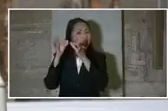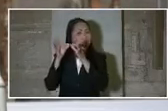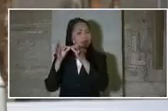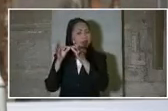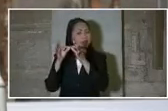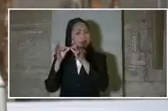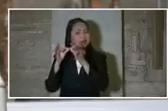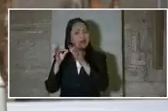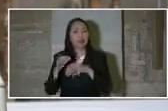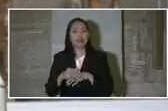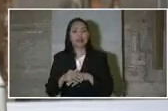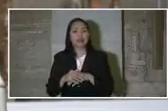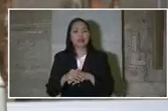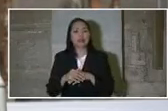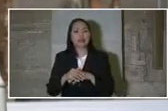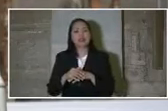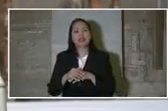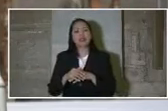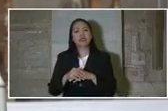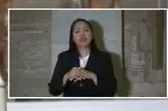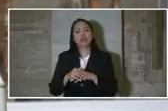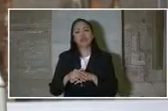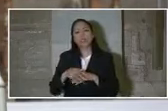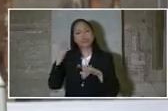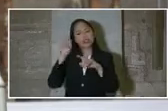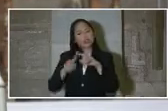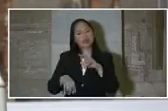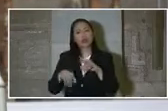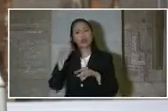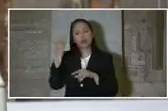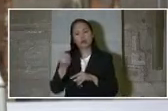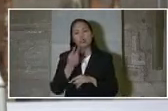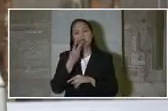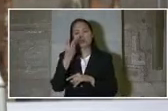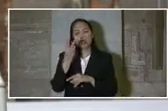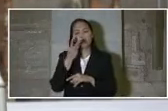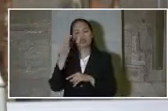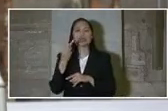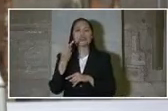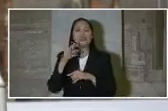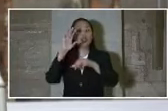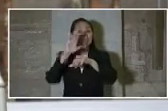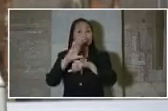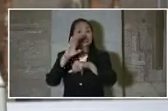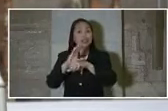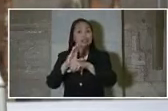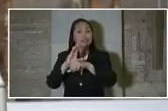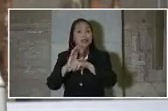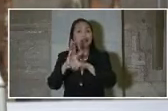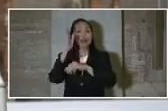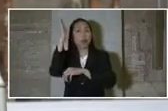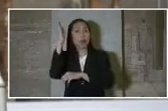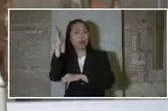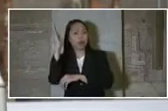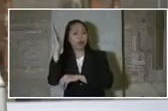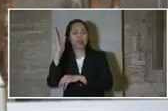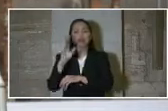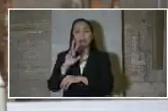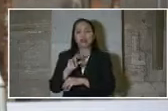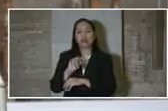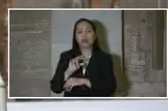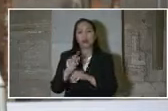He was not even seen just in the church or in the pulpit. The bishop